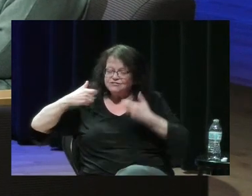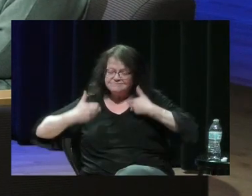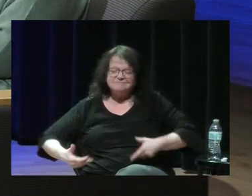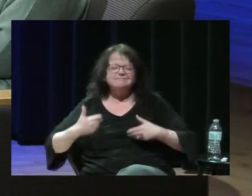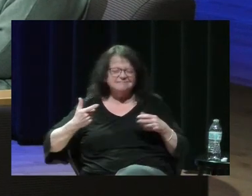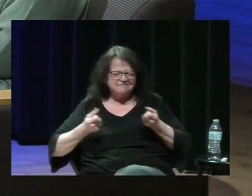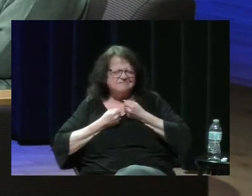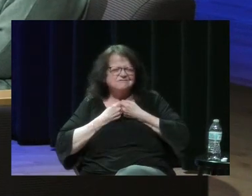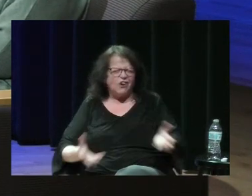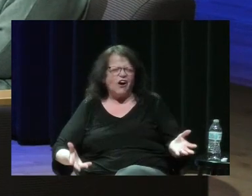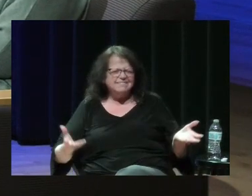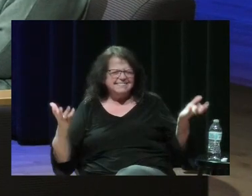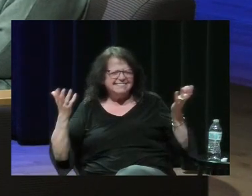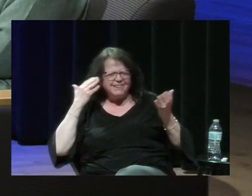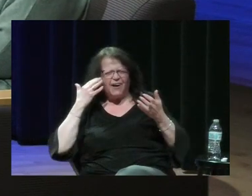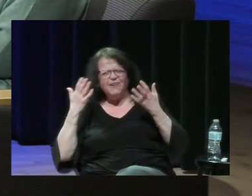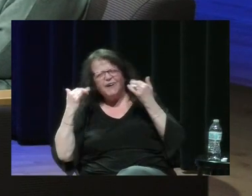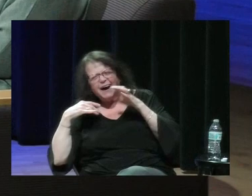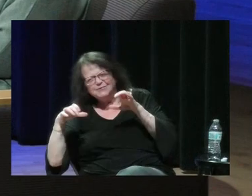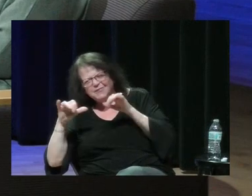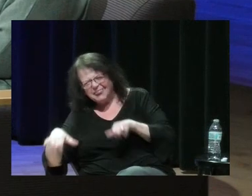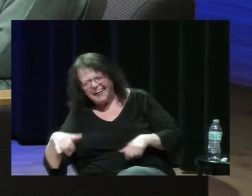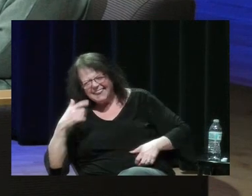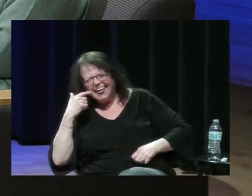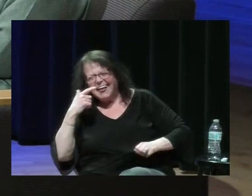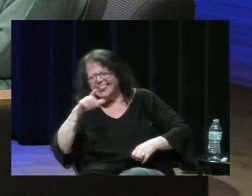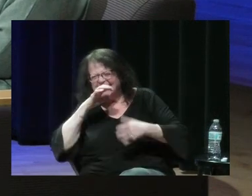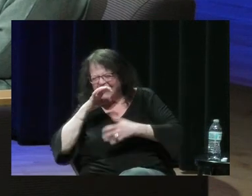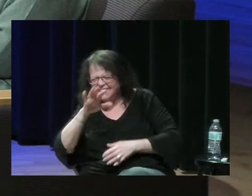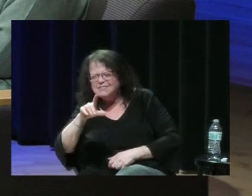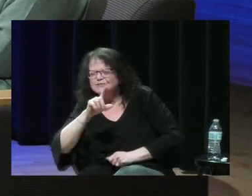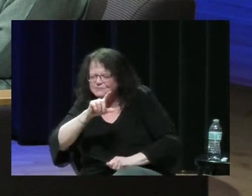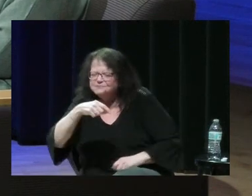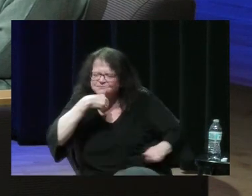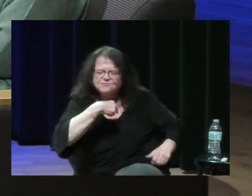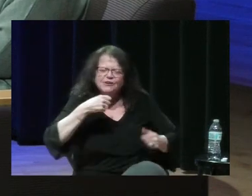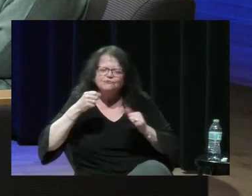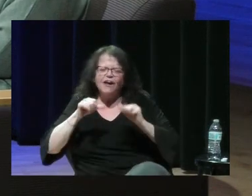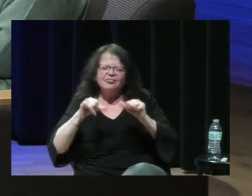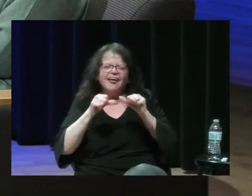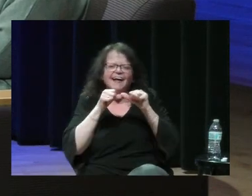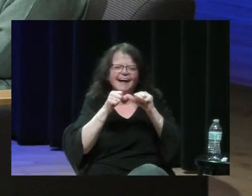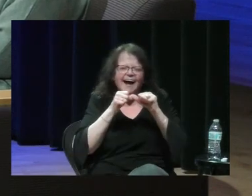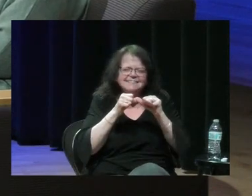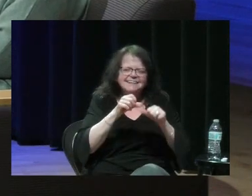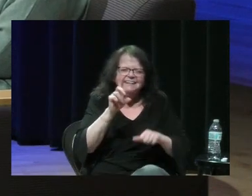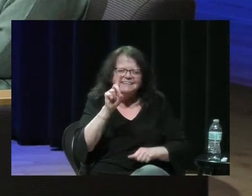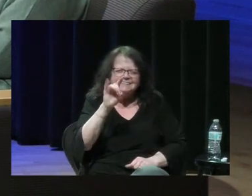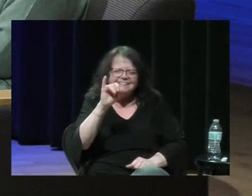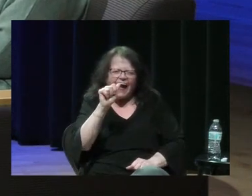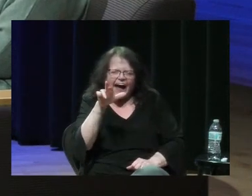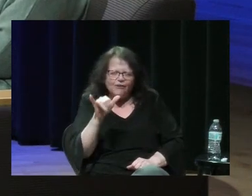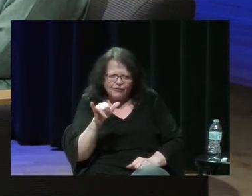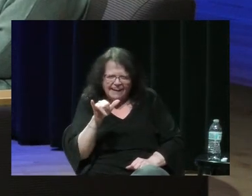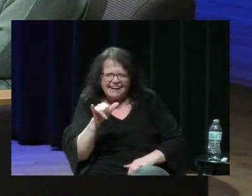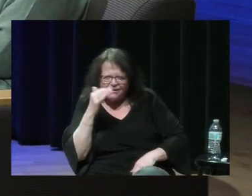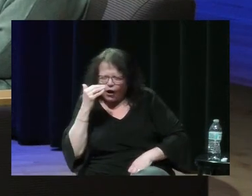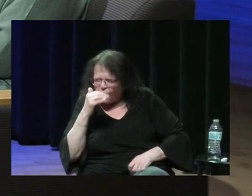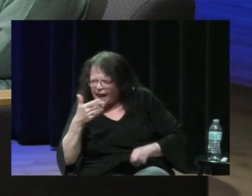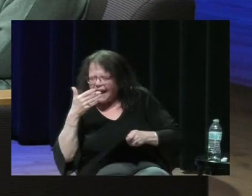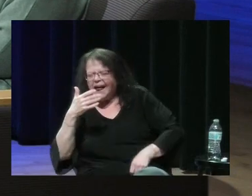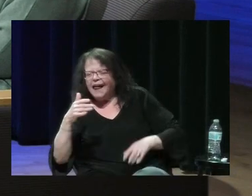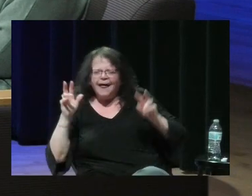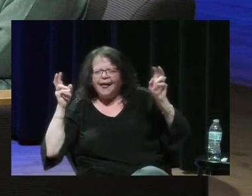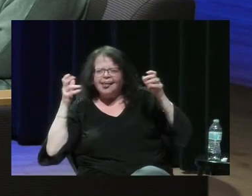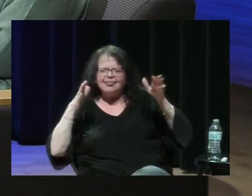Why did I do that? That's strange. So we've tried the constant diary move. We've tried the let me show you my kids